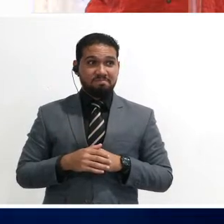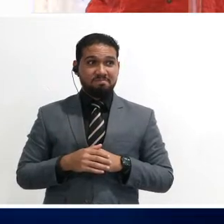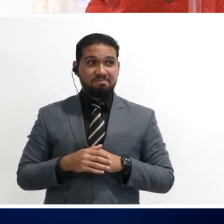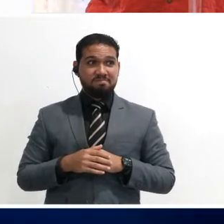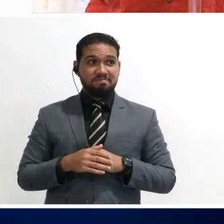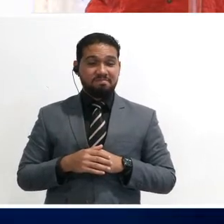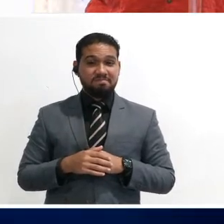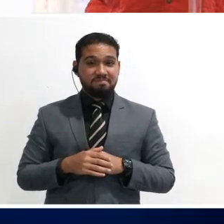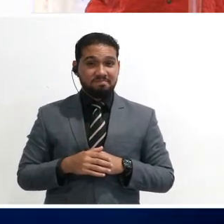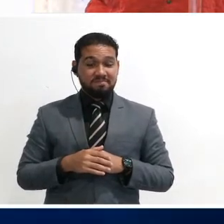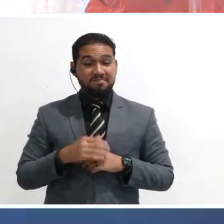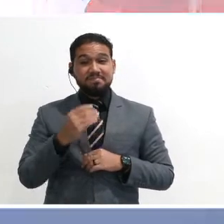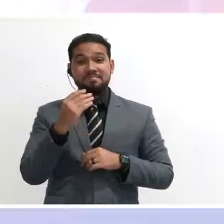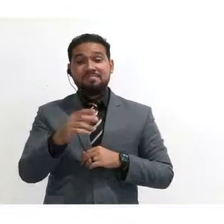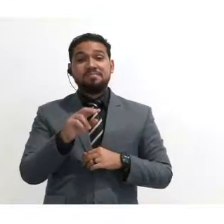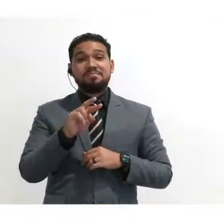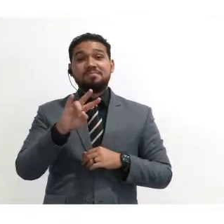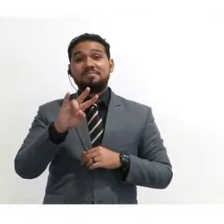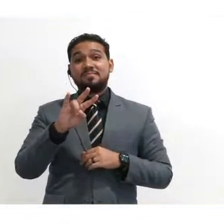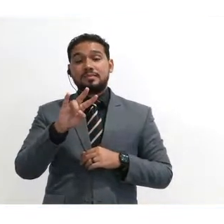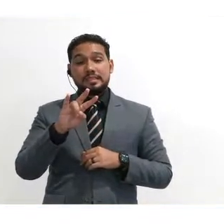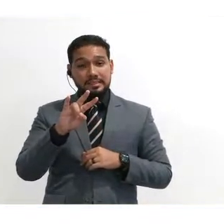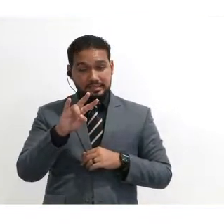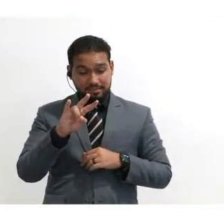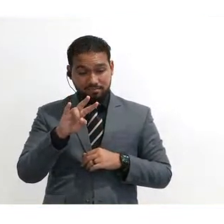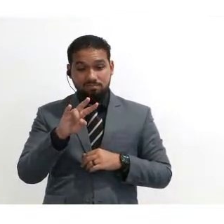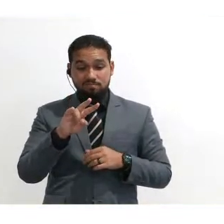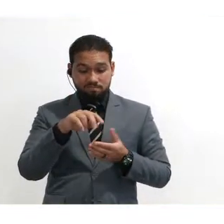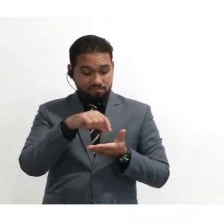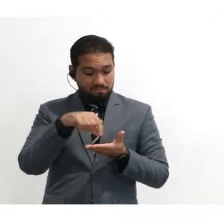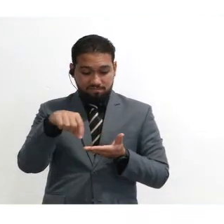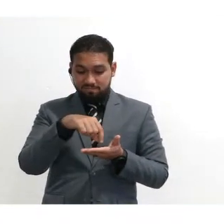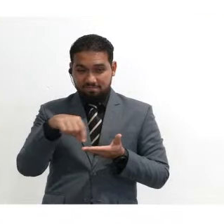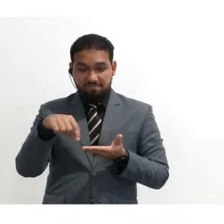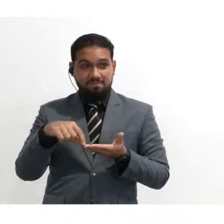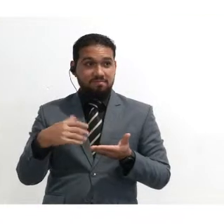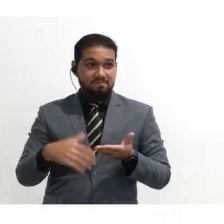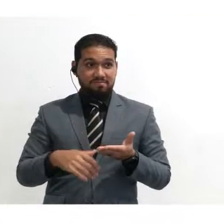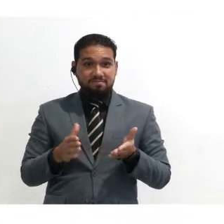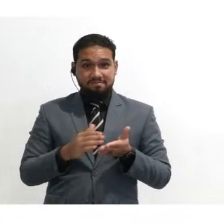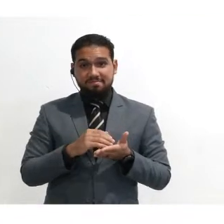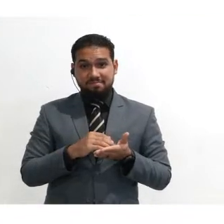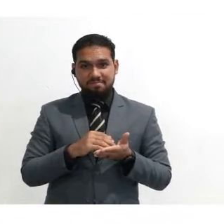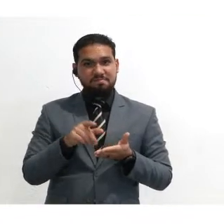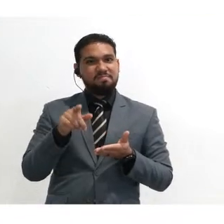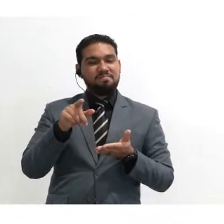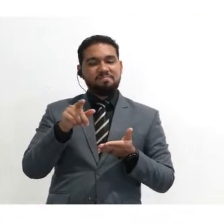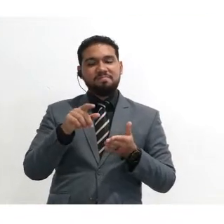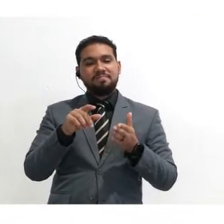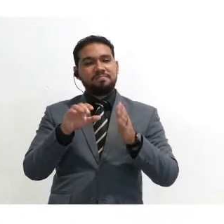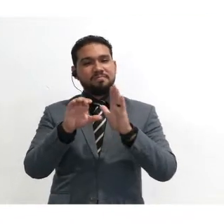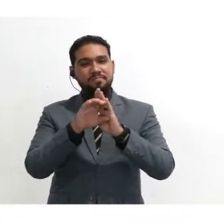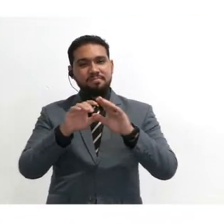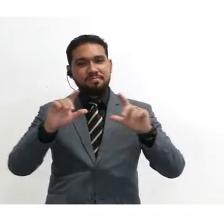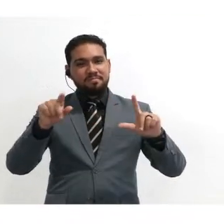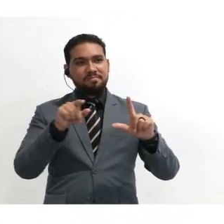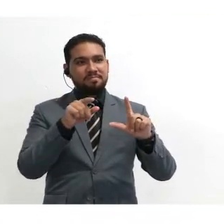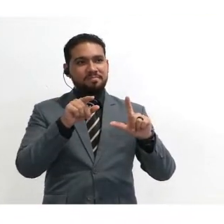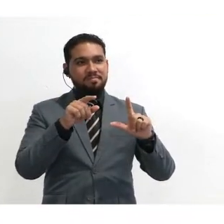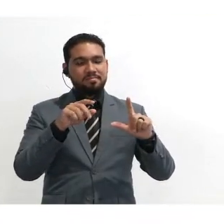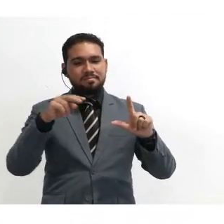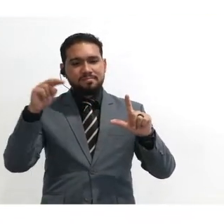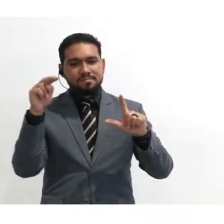And again, looking at this in cross-section, you start to become pretty complex. The substrate